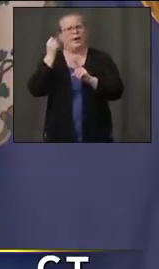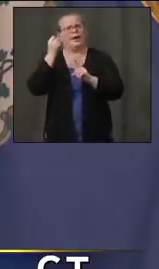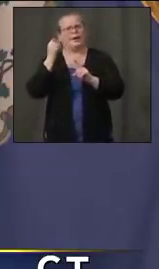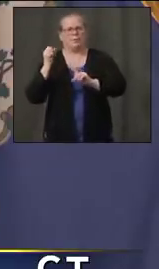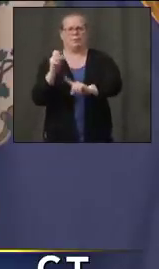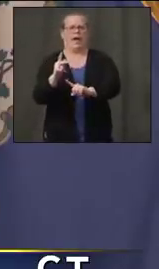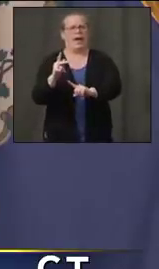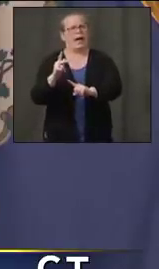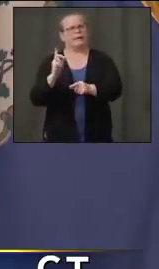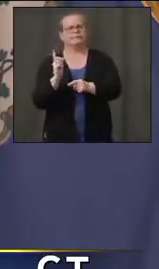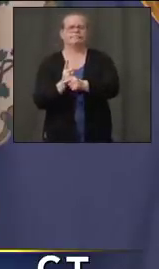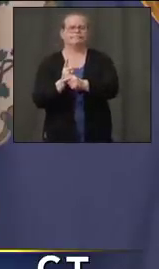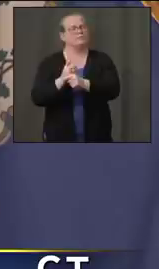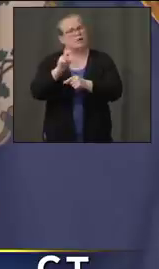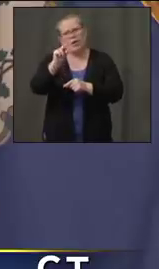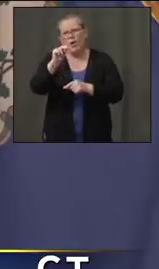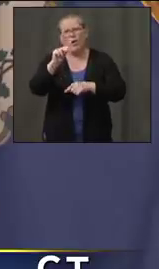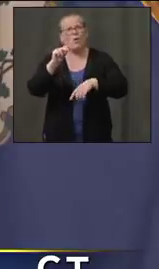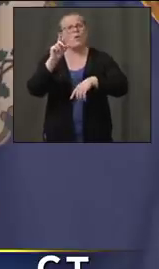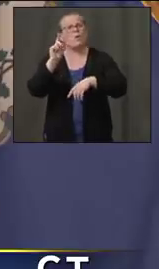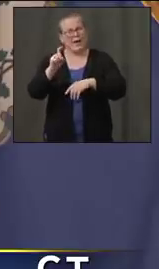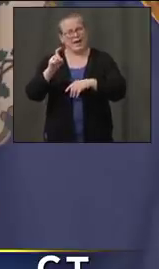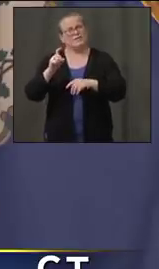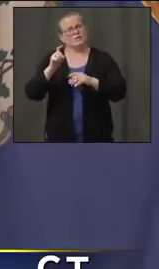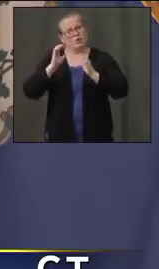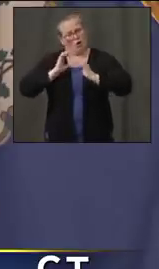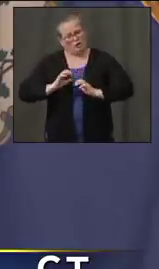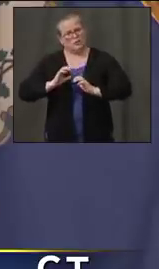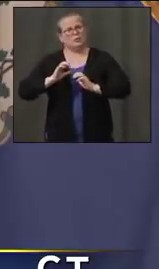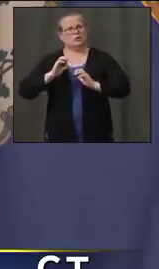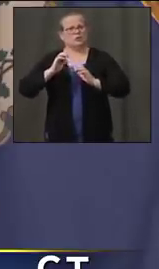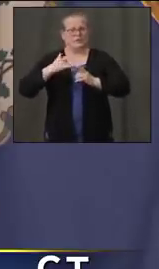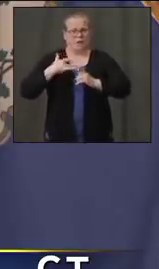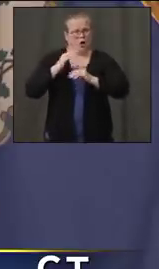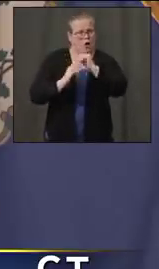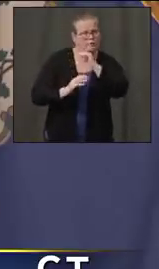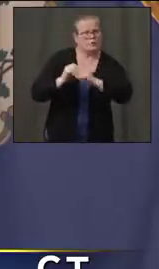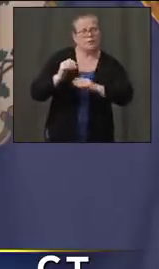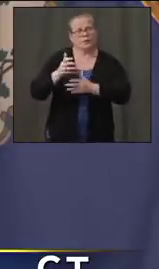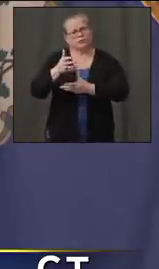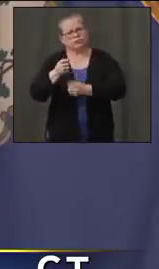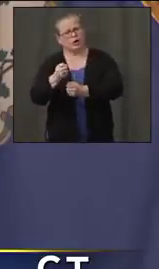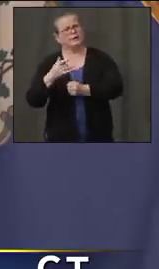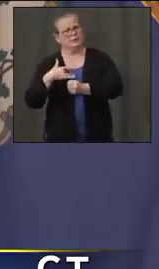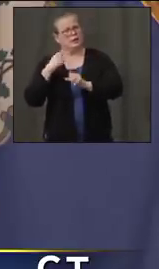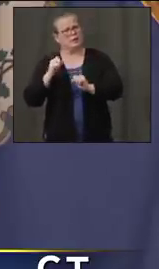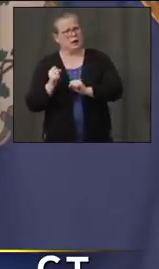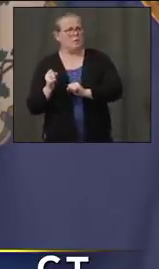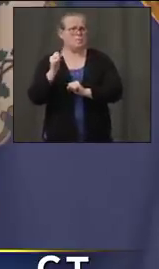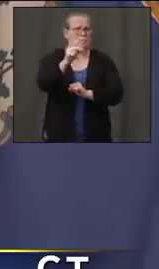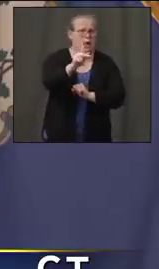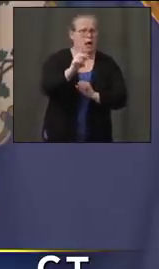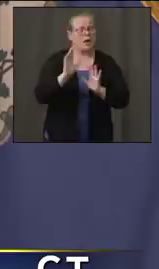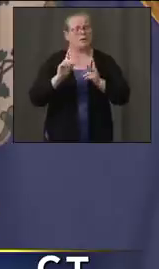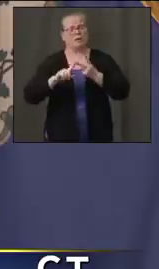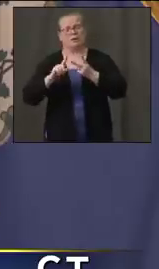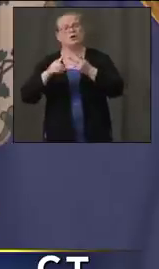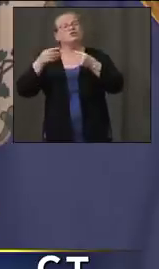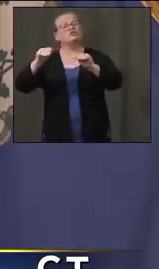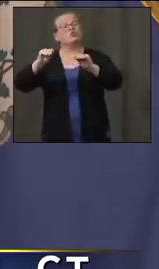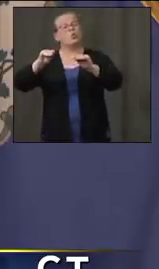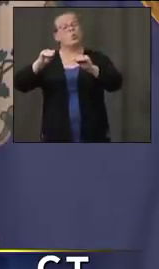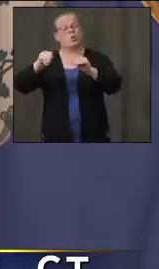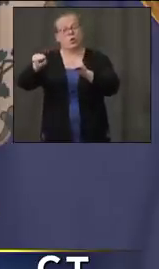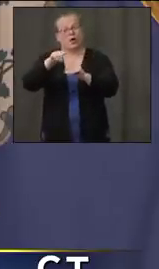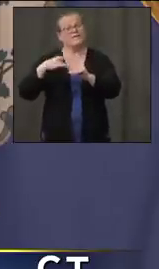give customers and consumers confidence that they can go back, make sure store owners know that they can open up safely,